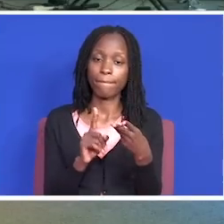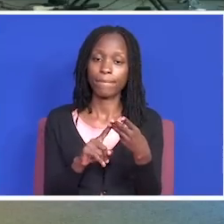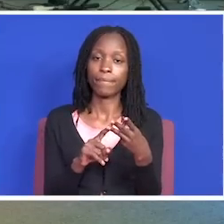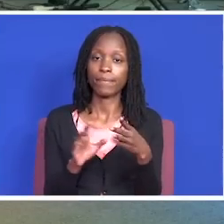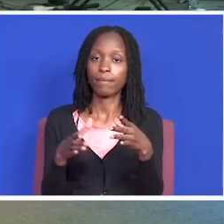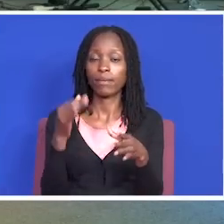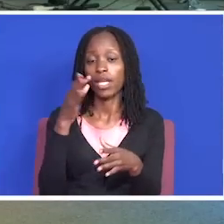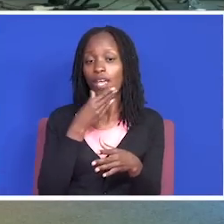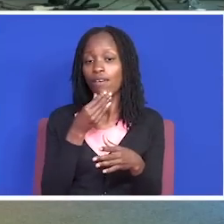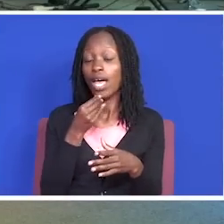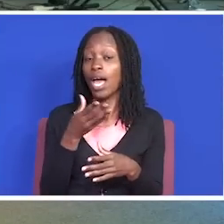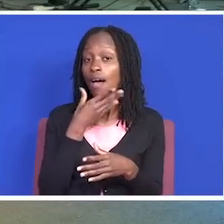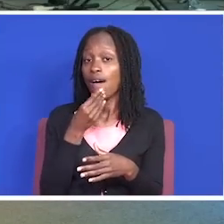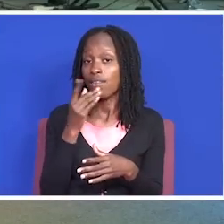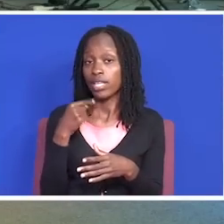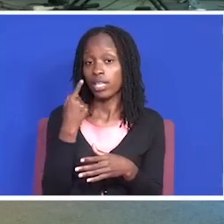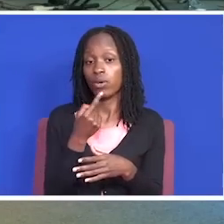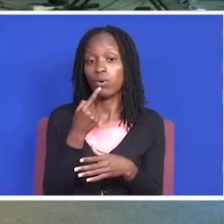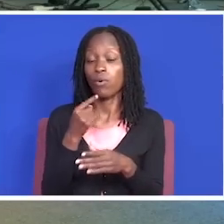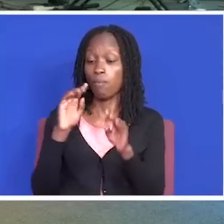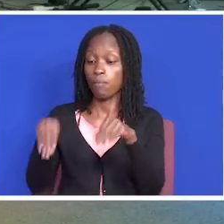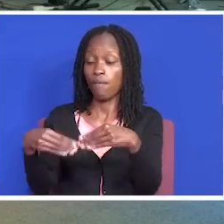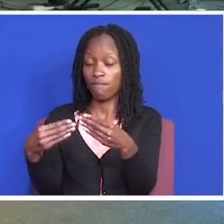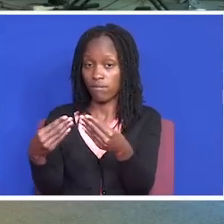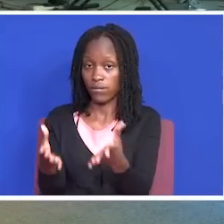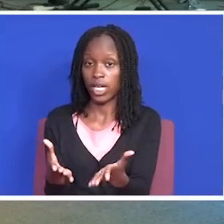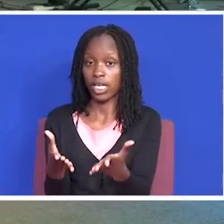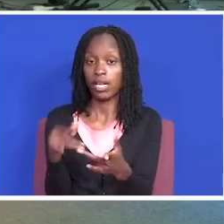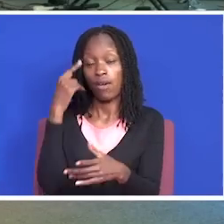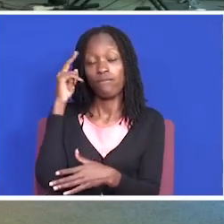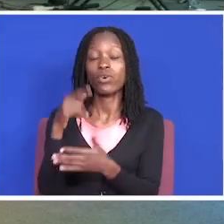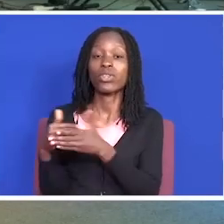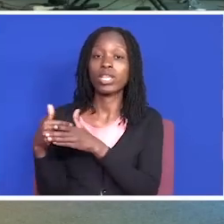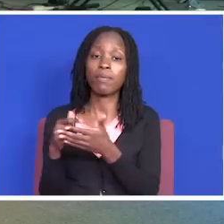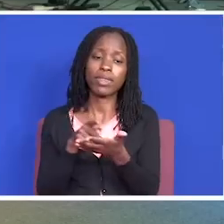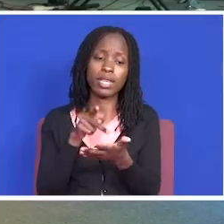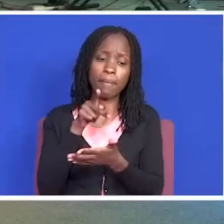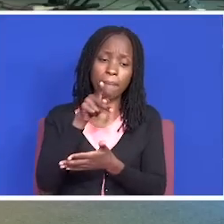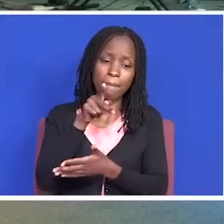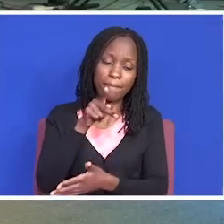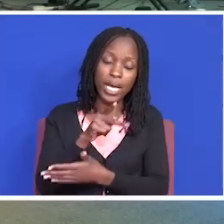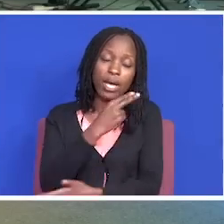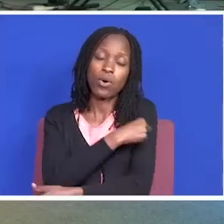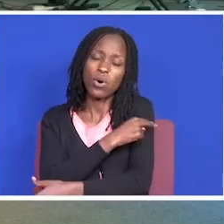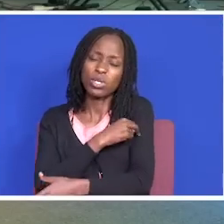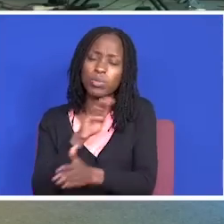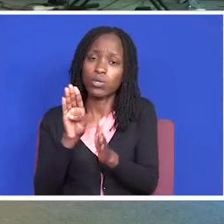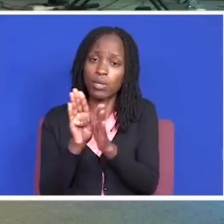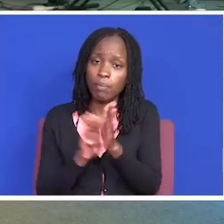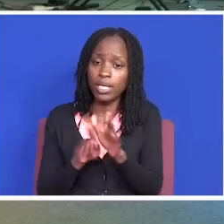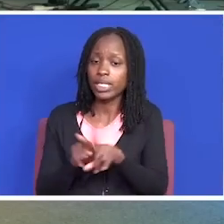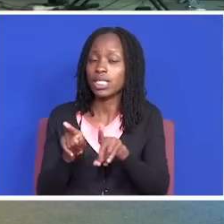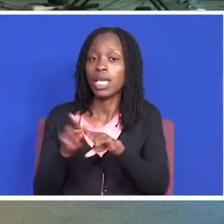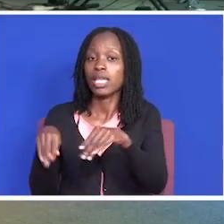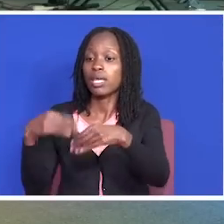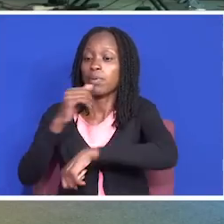of fathers are fathers who actually provide for the baby. They pay the maternity fees, they